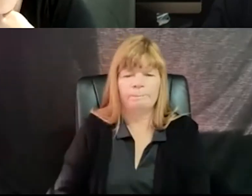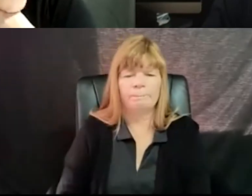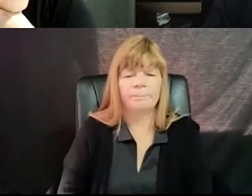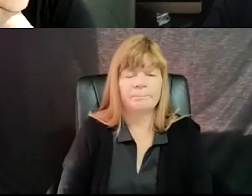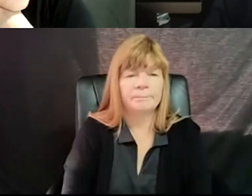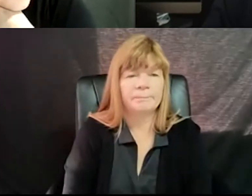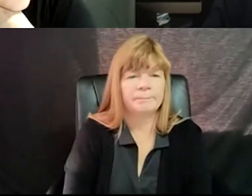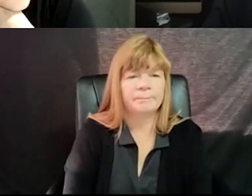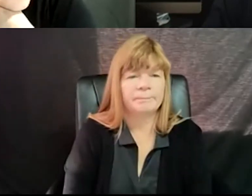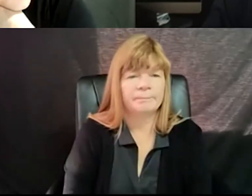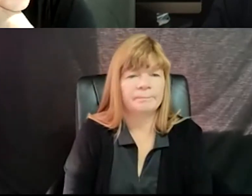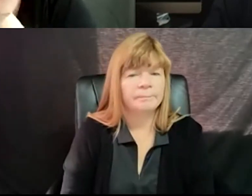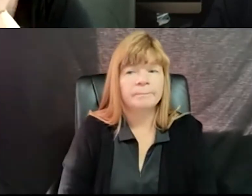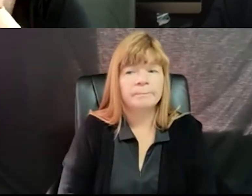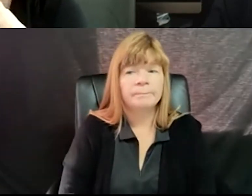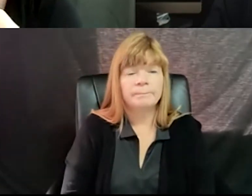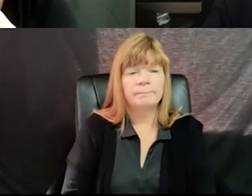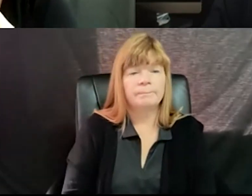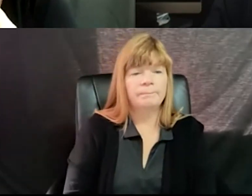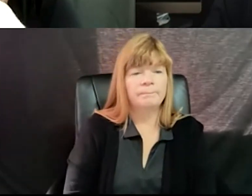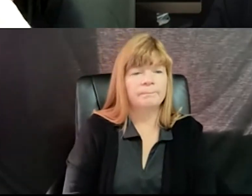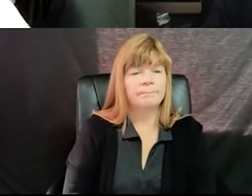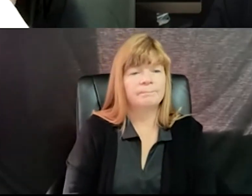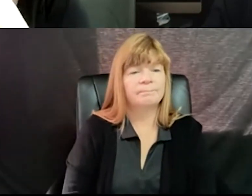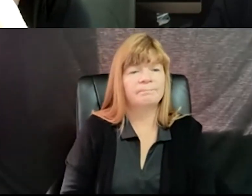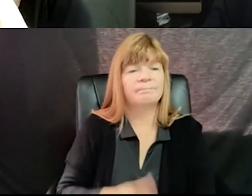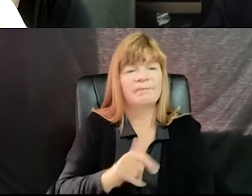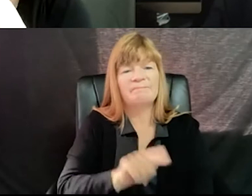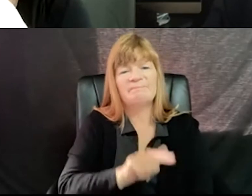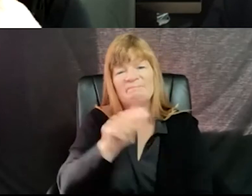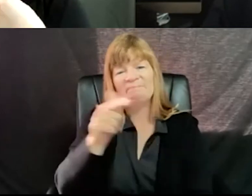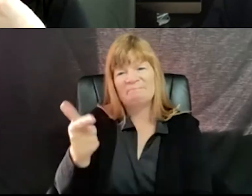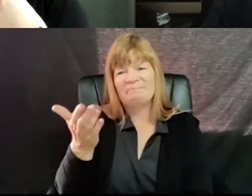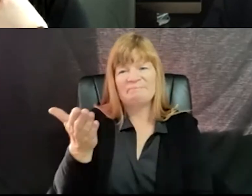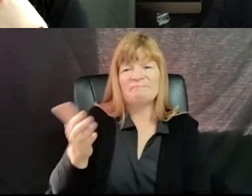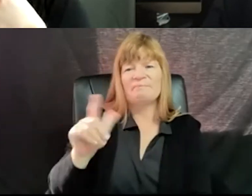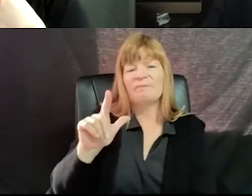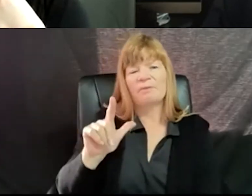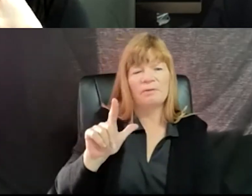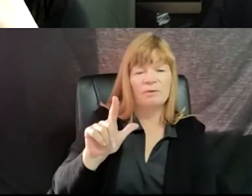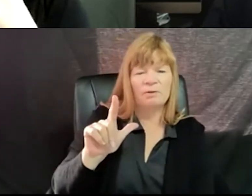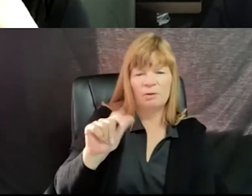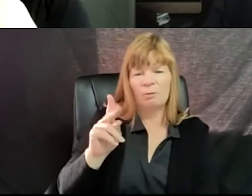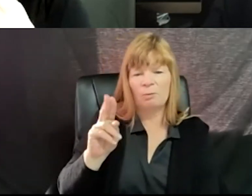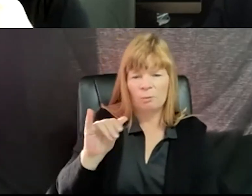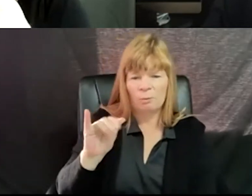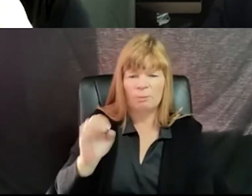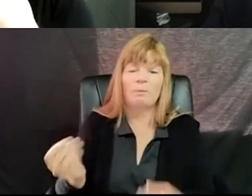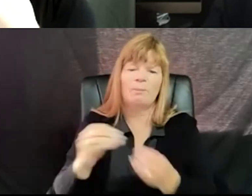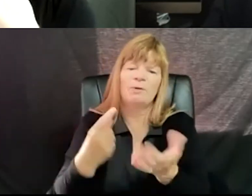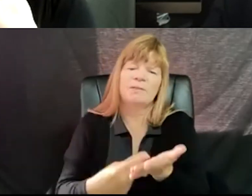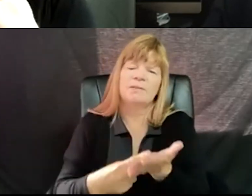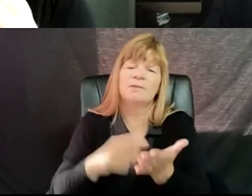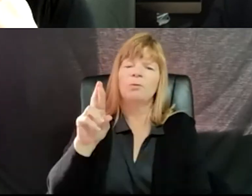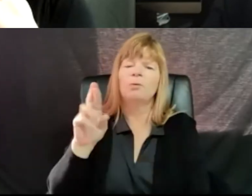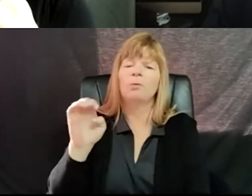So I'm going to turn it on back over to Lori, and she's going to talk more about resources.